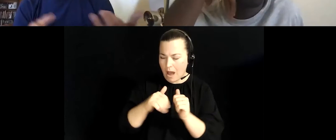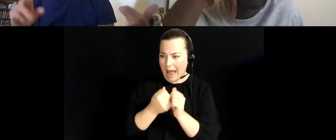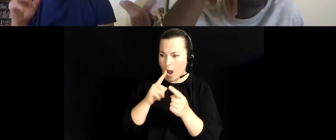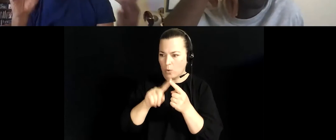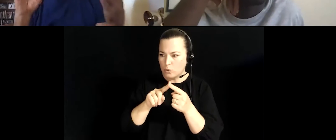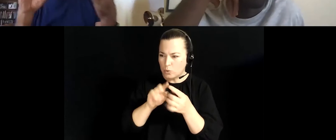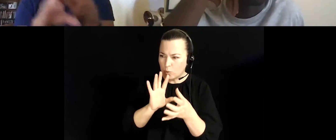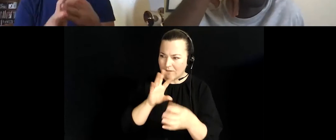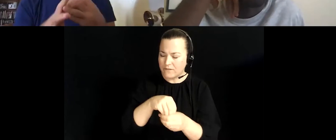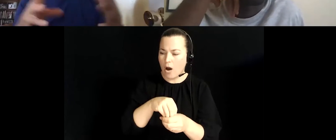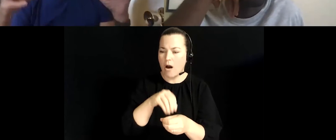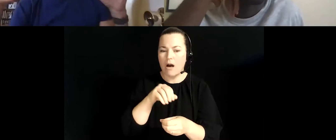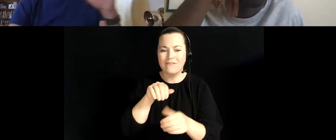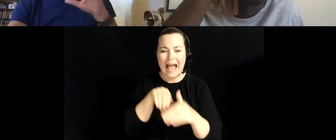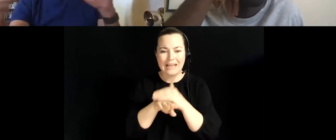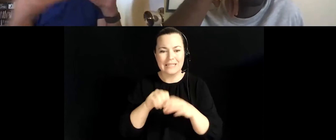audio description,